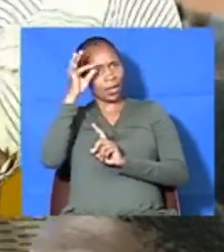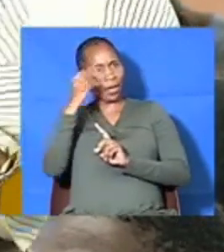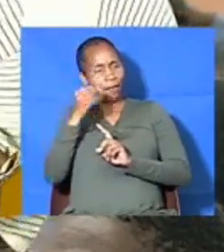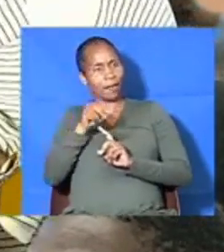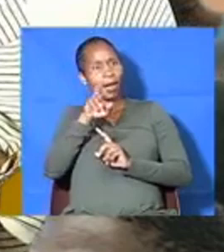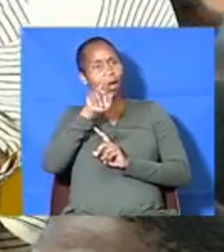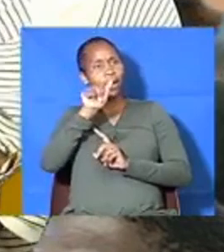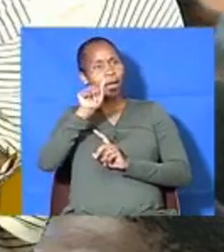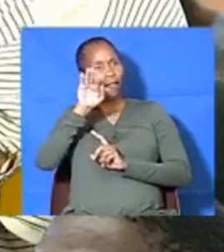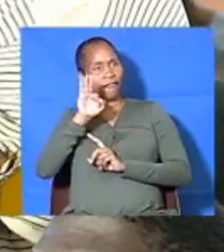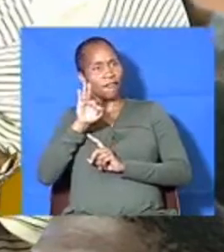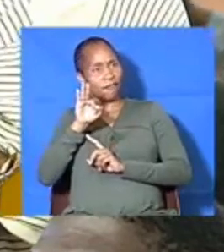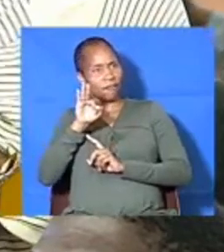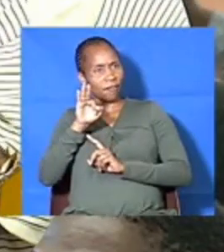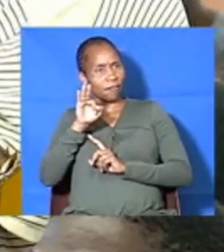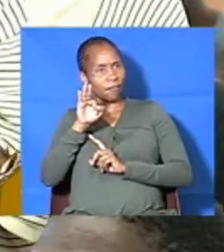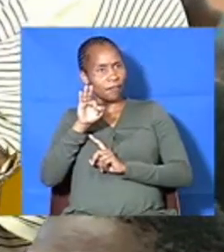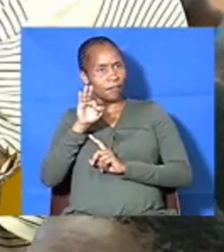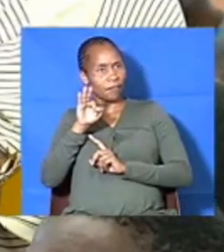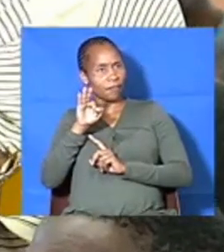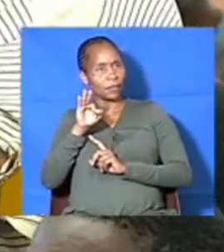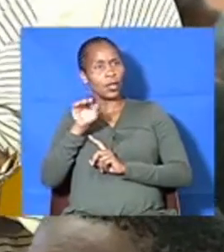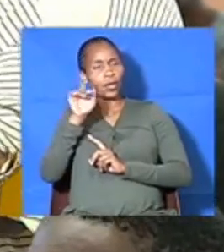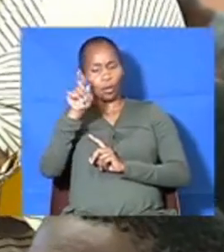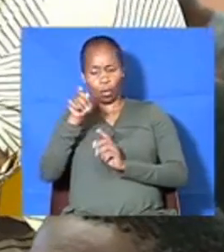the politician not to defend the